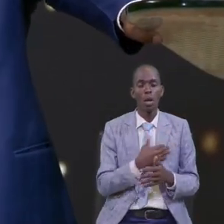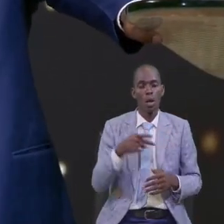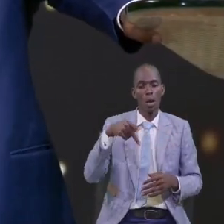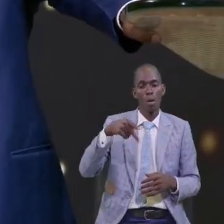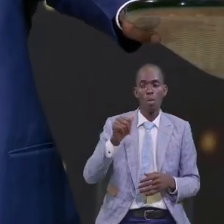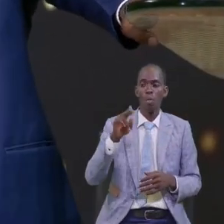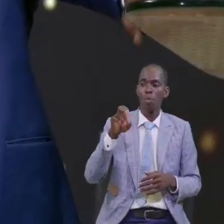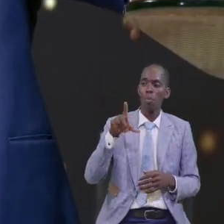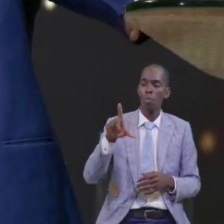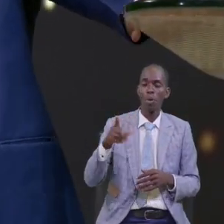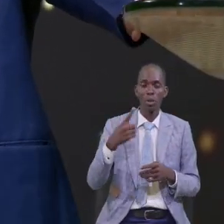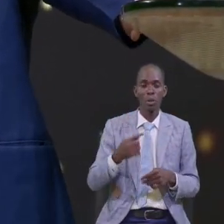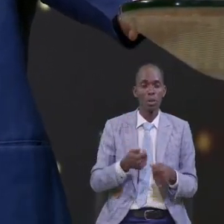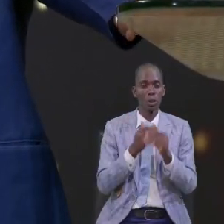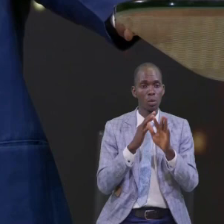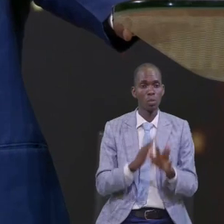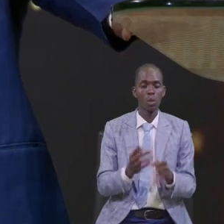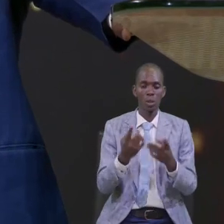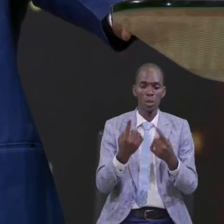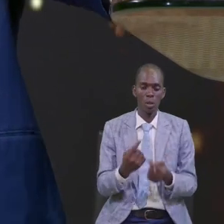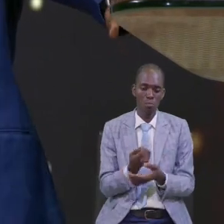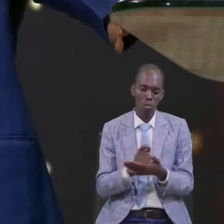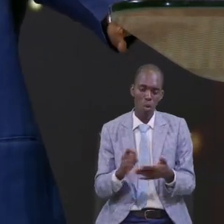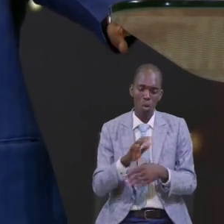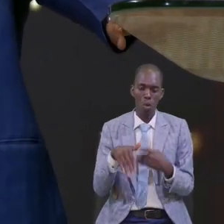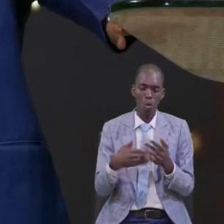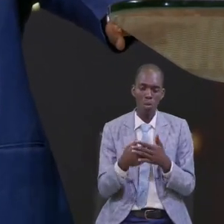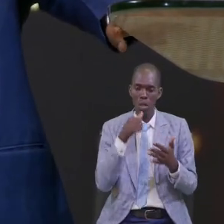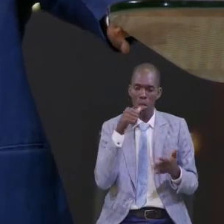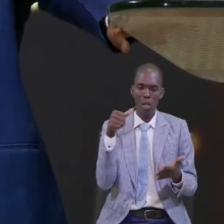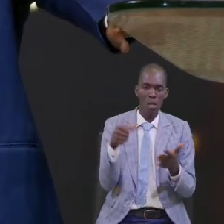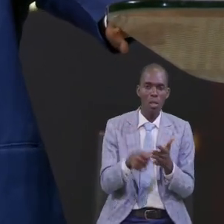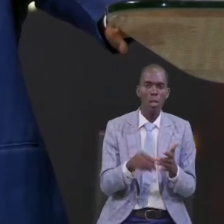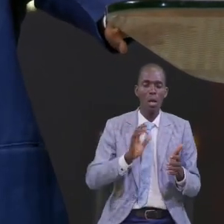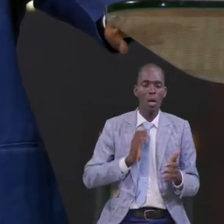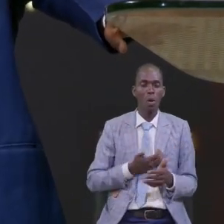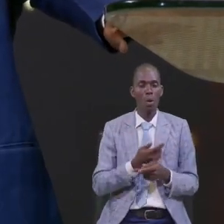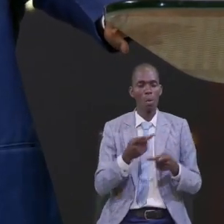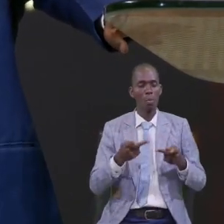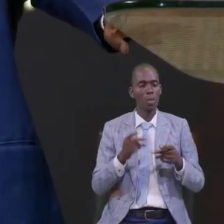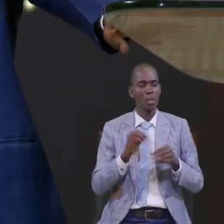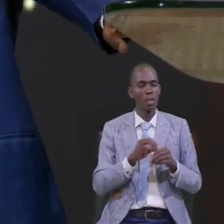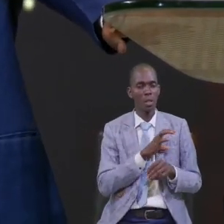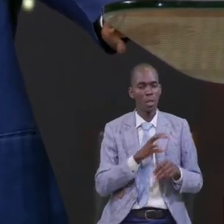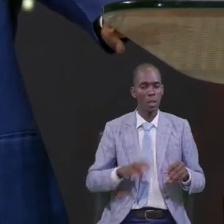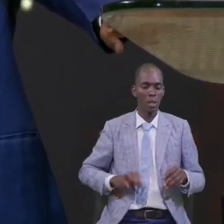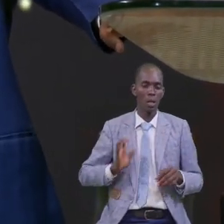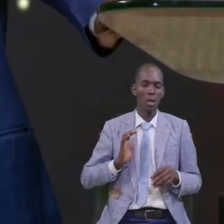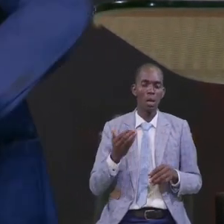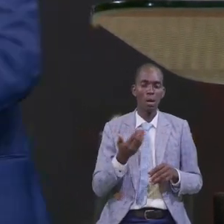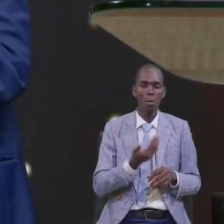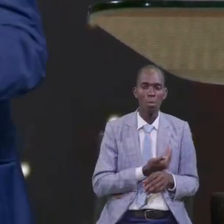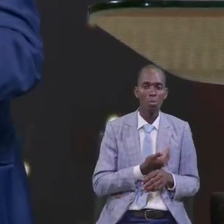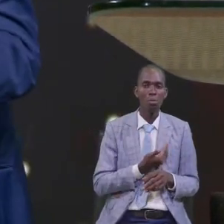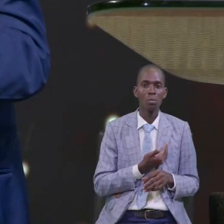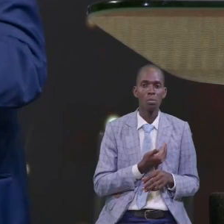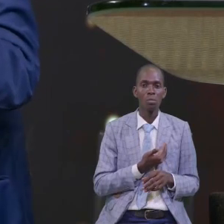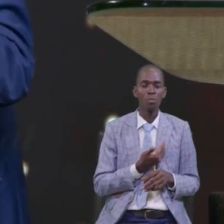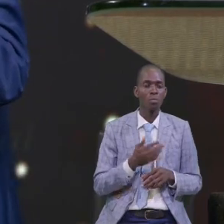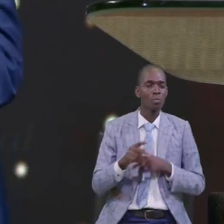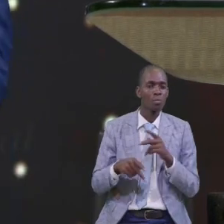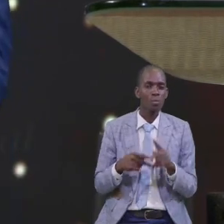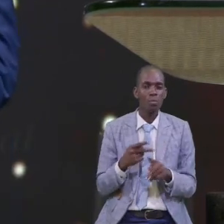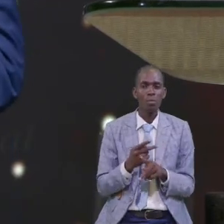came writing all those epistles, our place in Christ, our position in Christ,